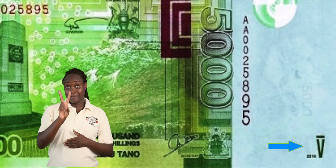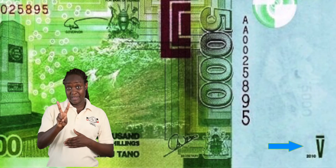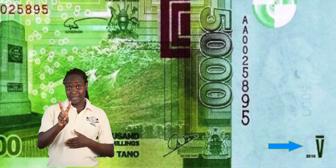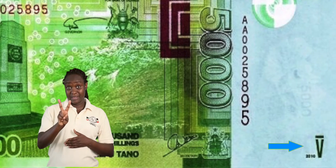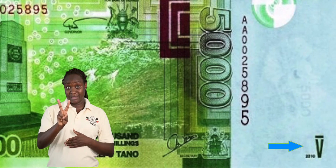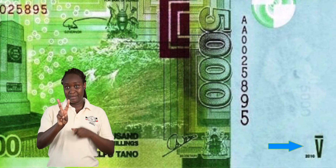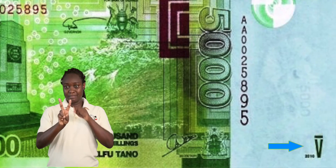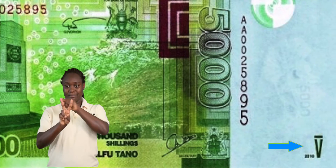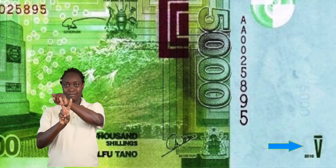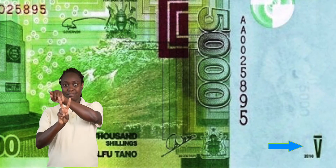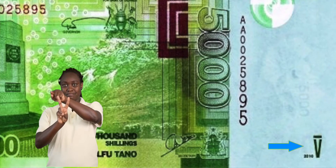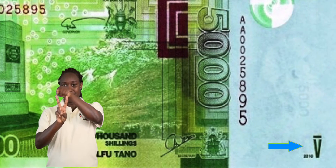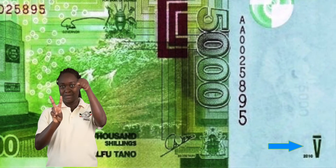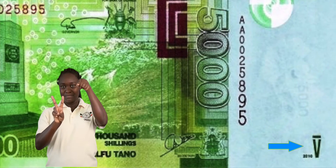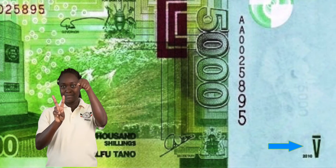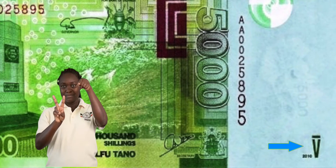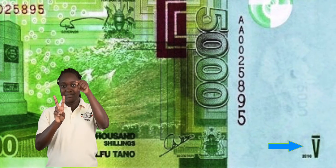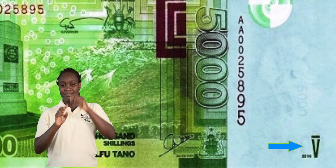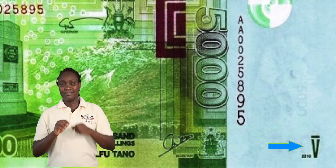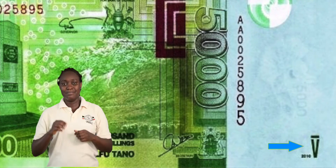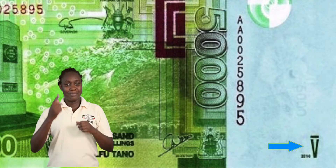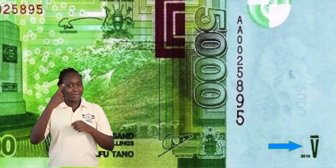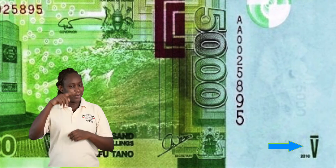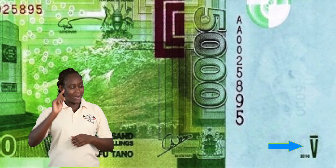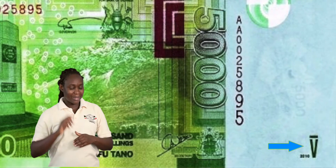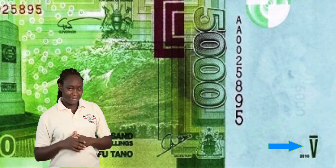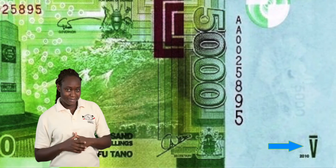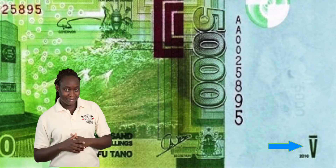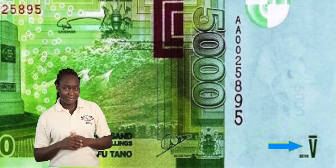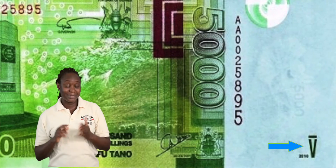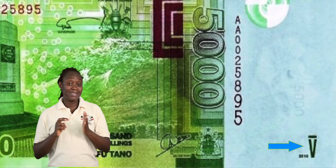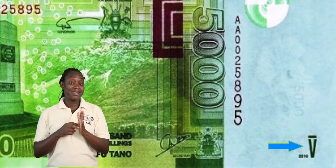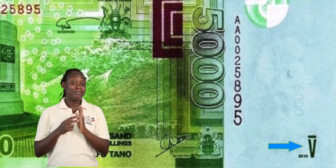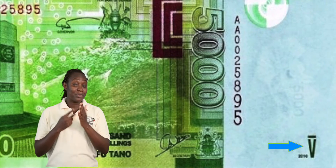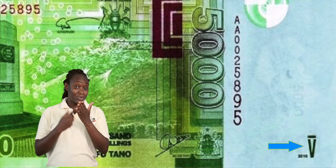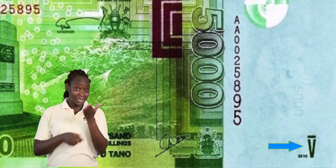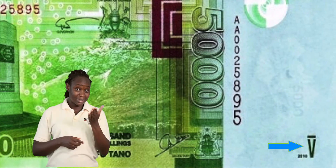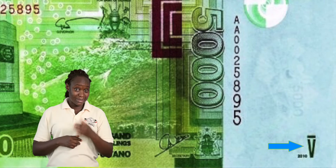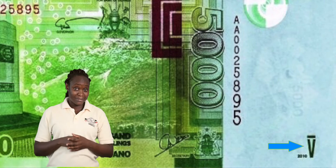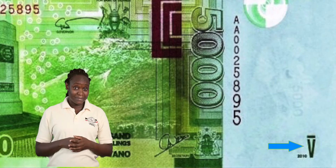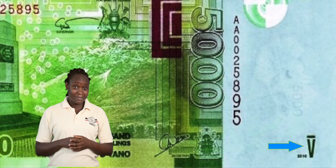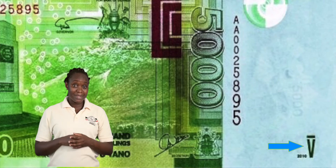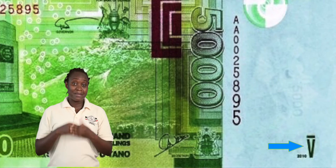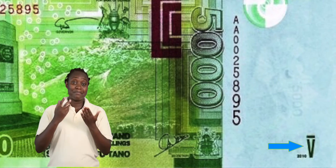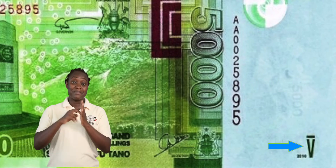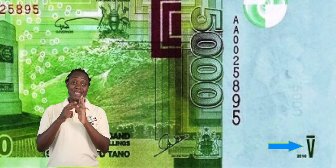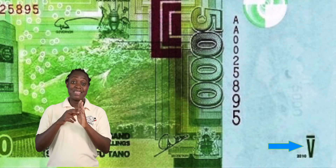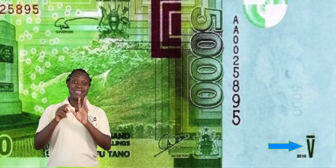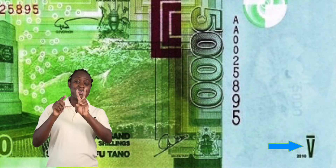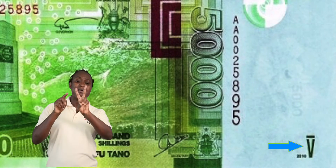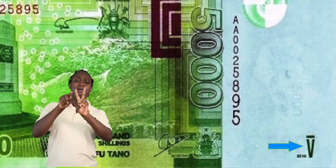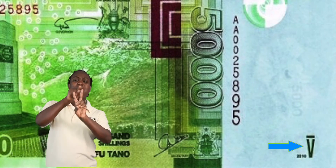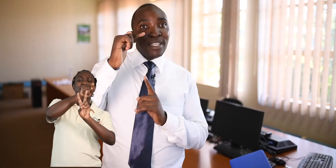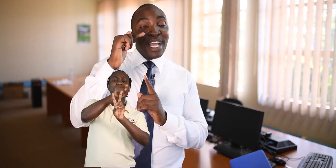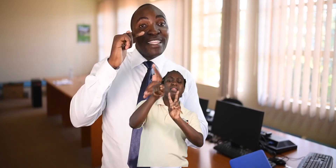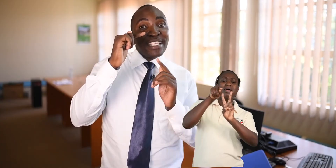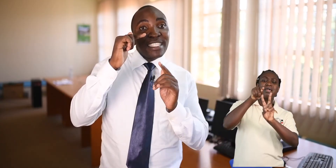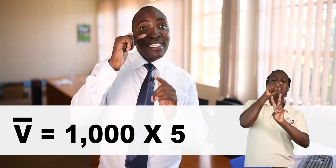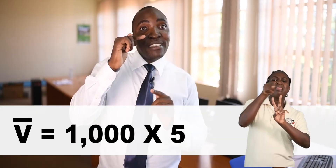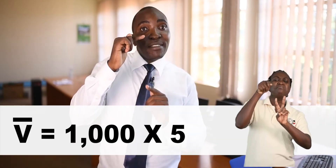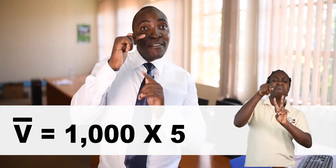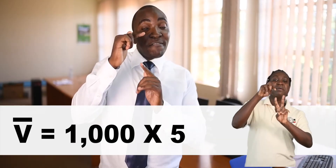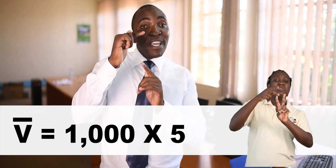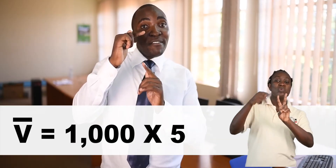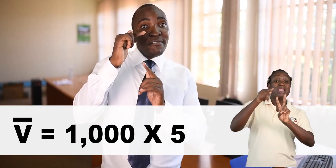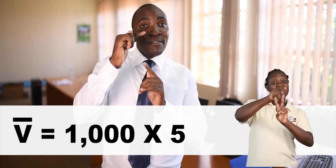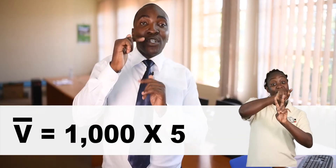then a bar. That's it, implying that the value of the bar is 1,000. And this